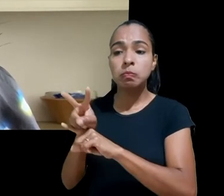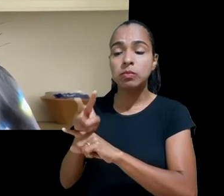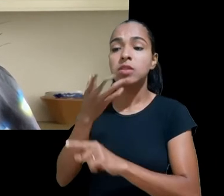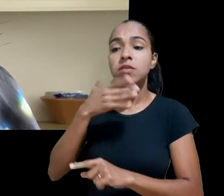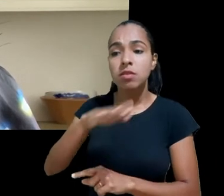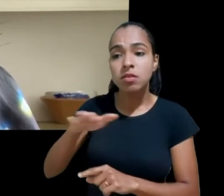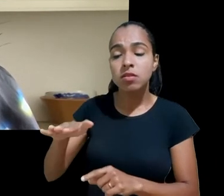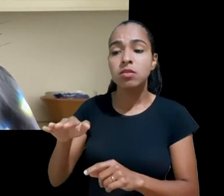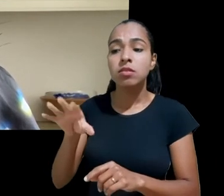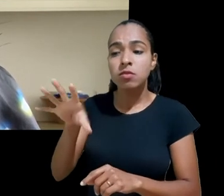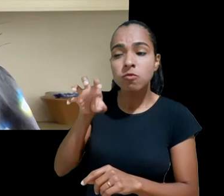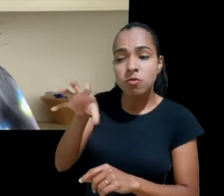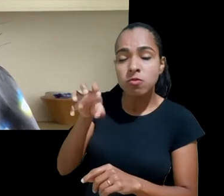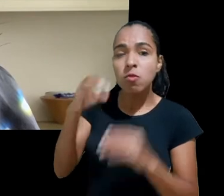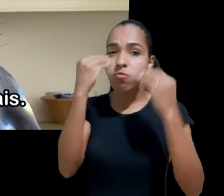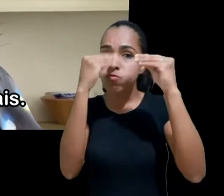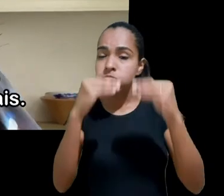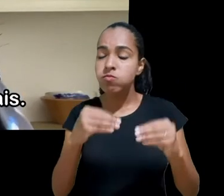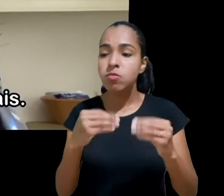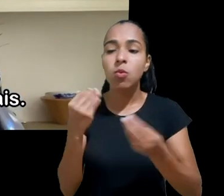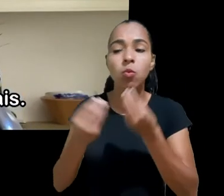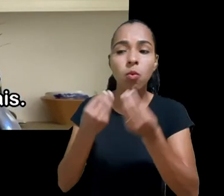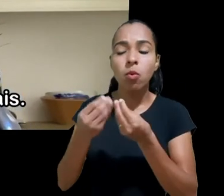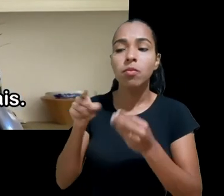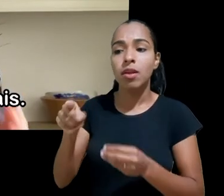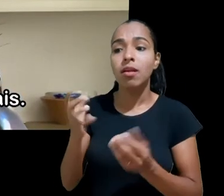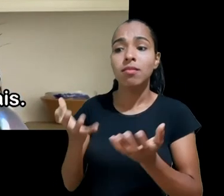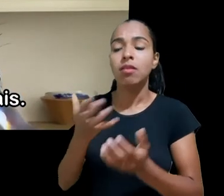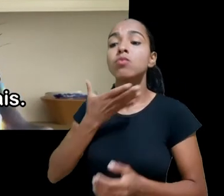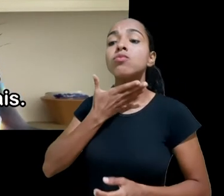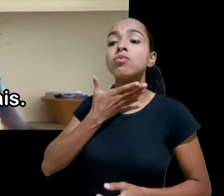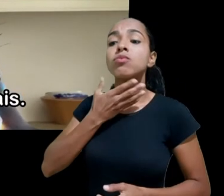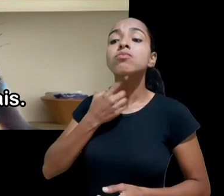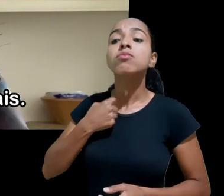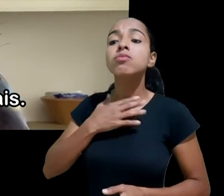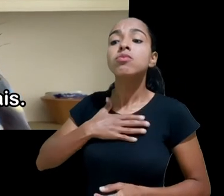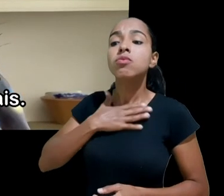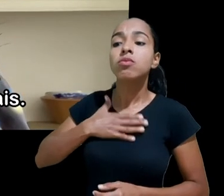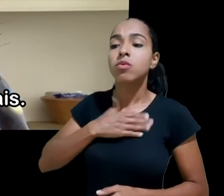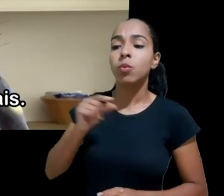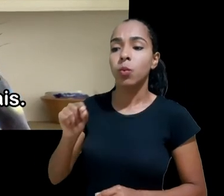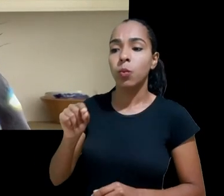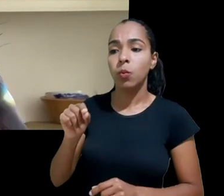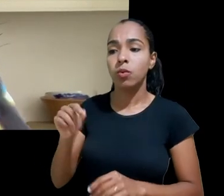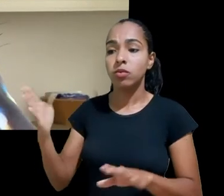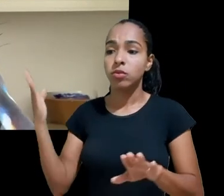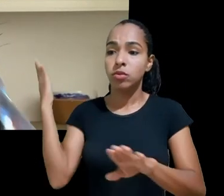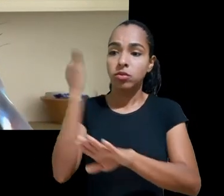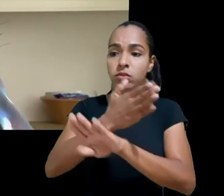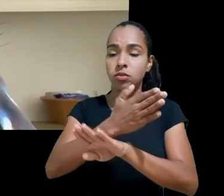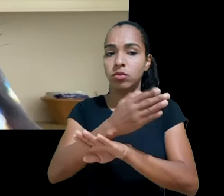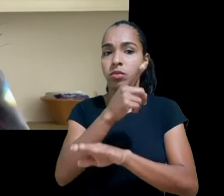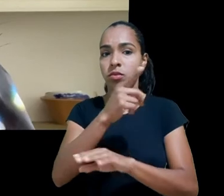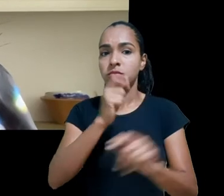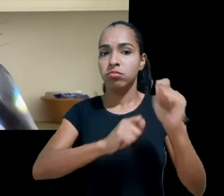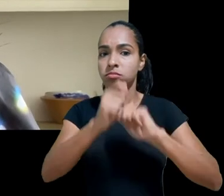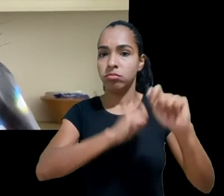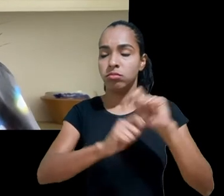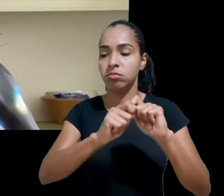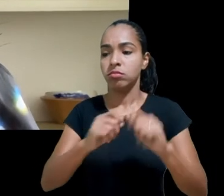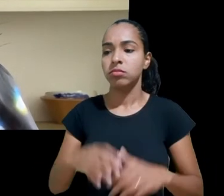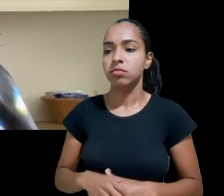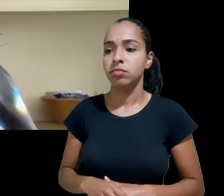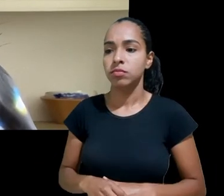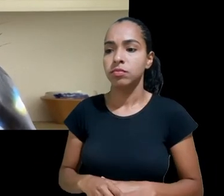where it is in their best interest and children's best interest have to trump commercial best interests we saw a breadth of changes